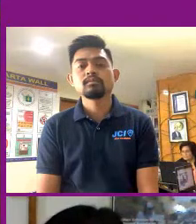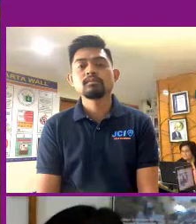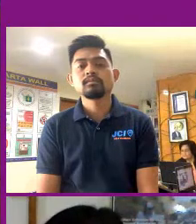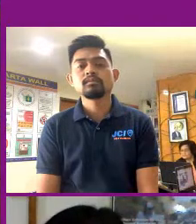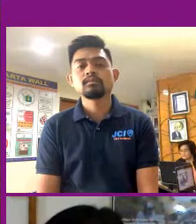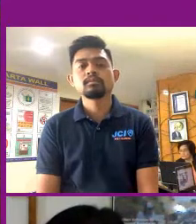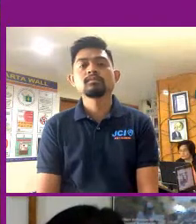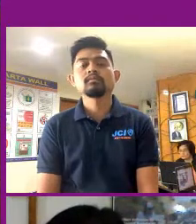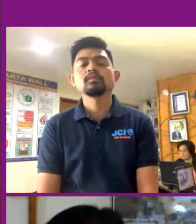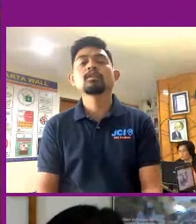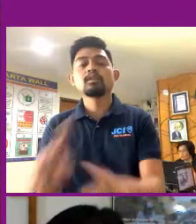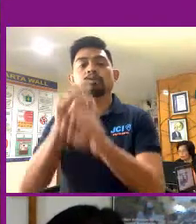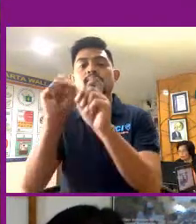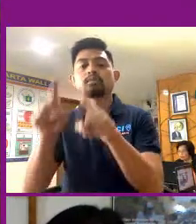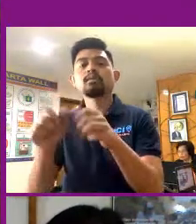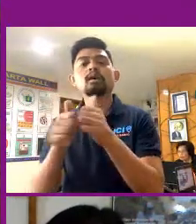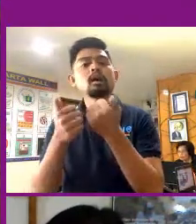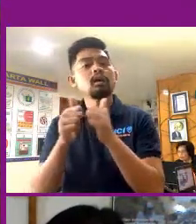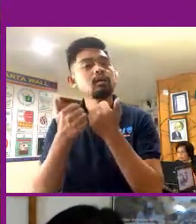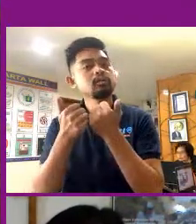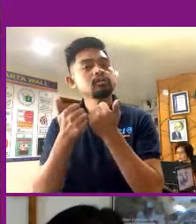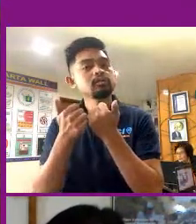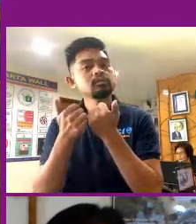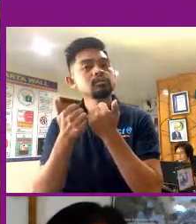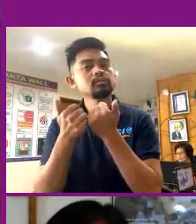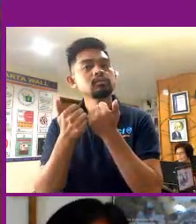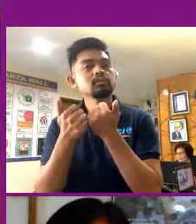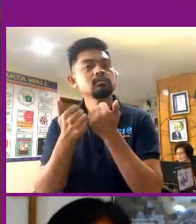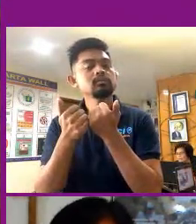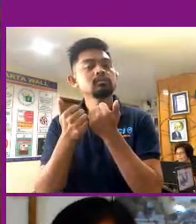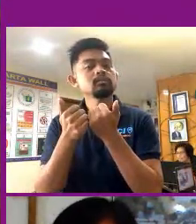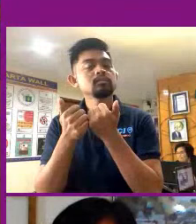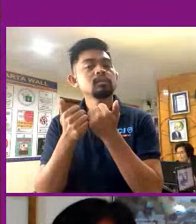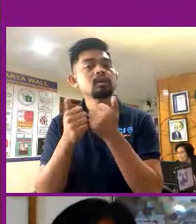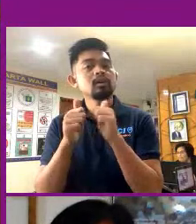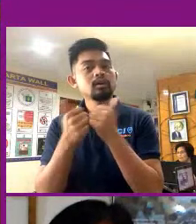Next. This is just a question. How do you